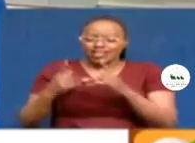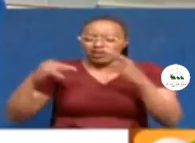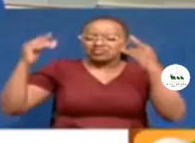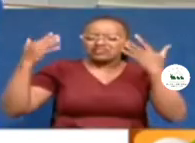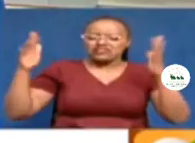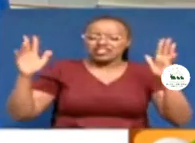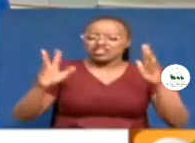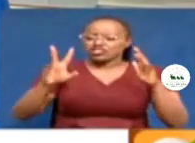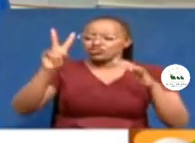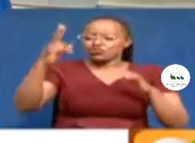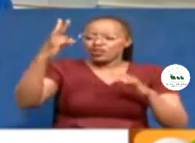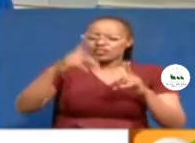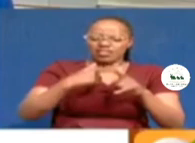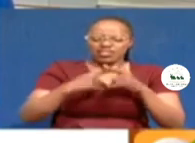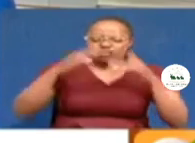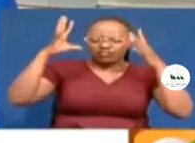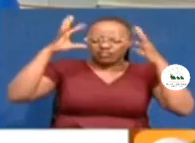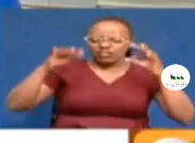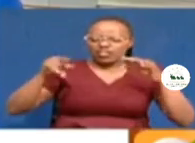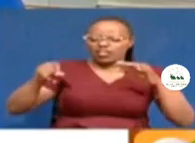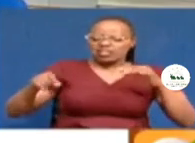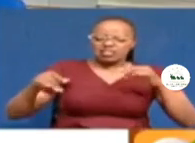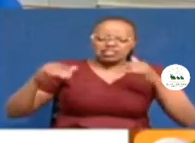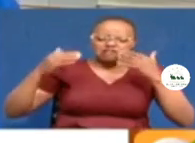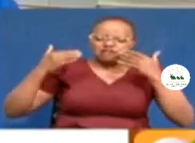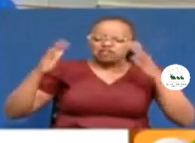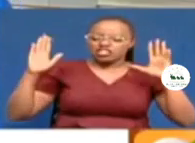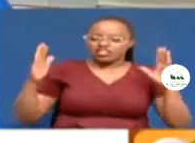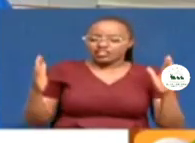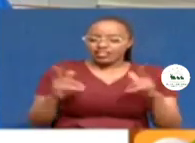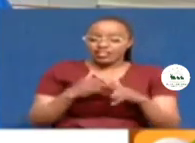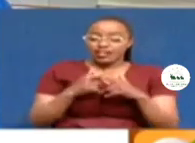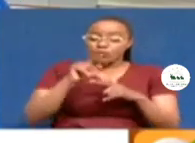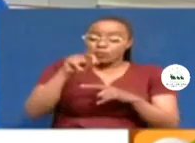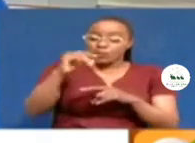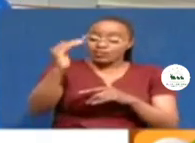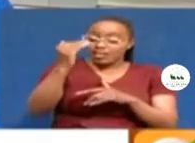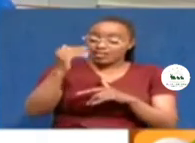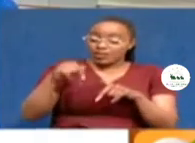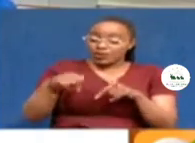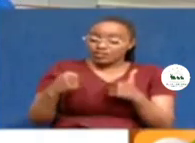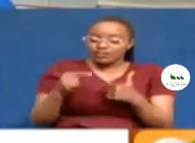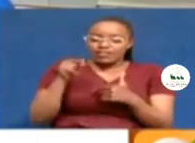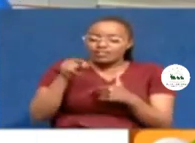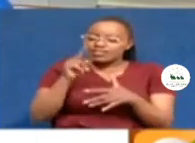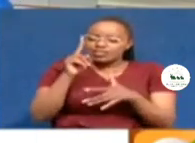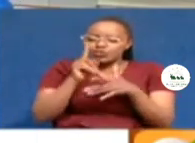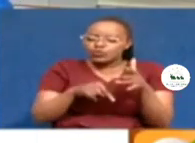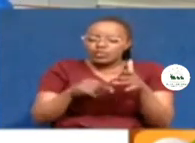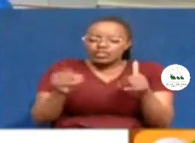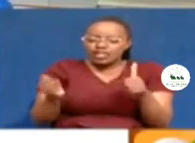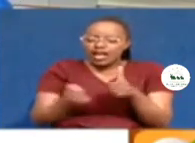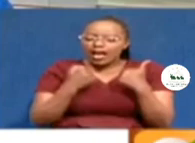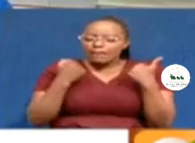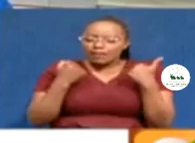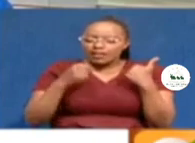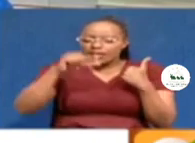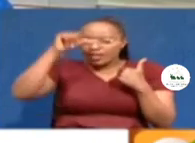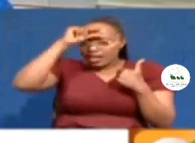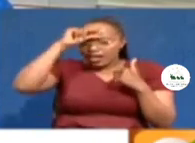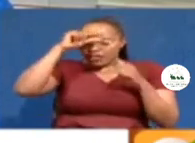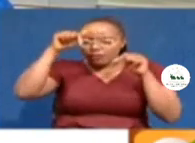decided that it was done. And we must ask ourselves the question, what is it that is going on in